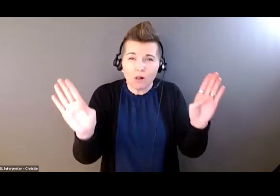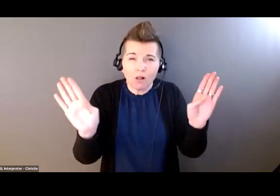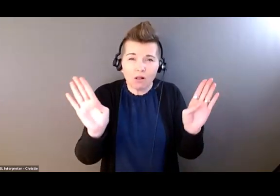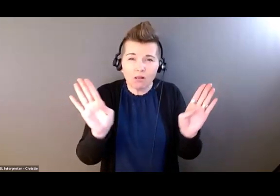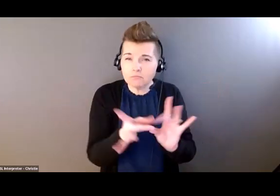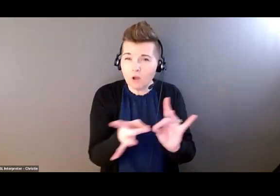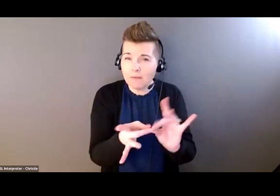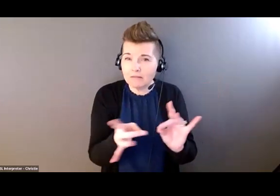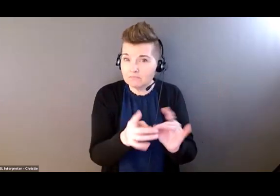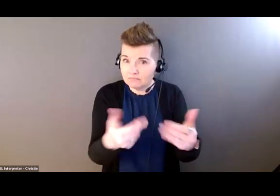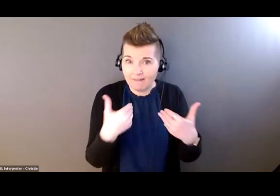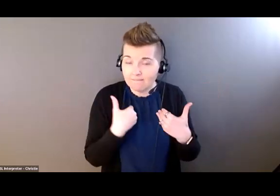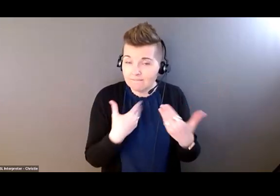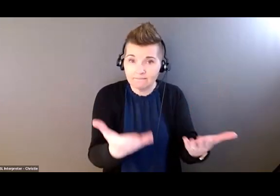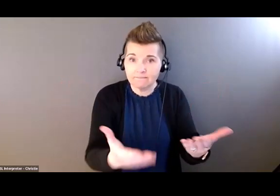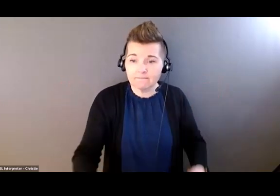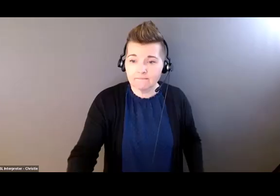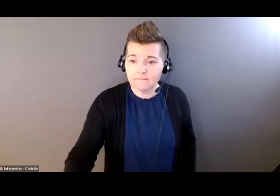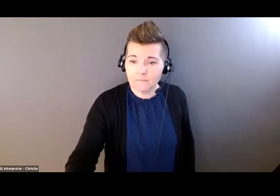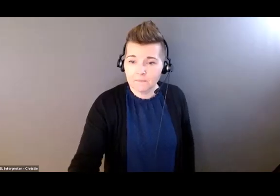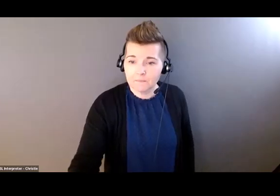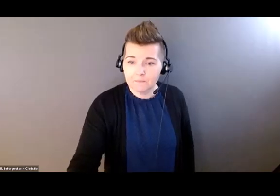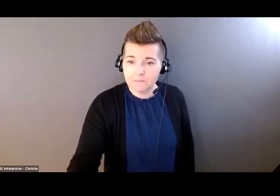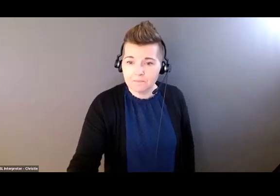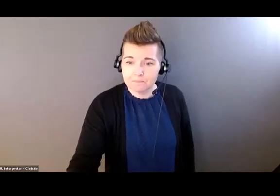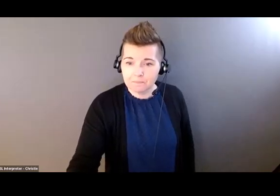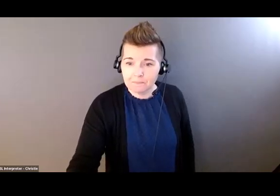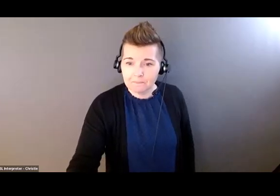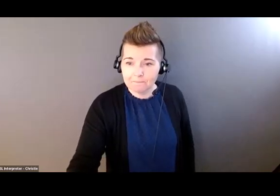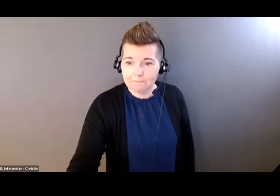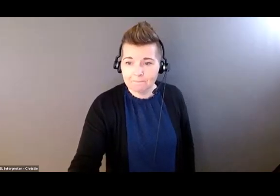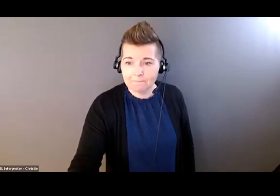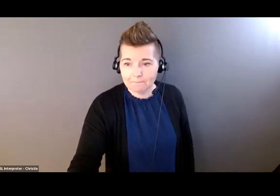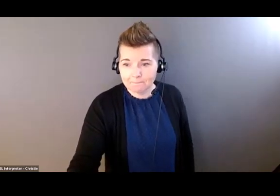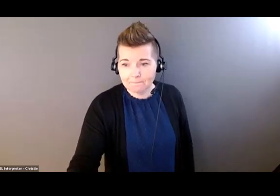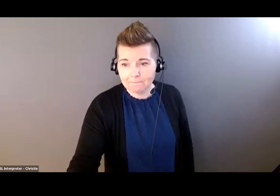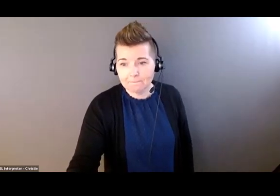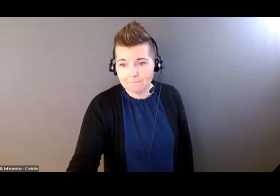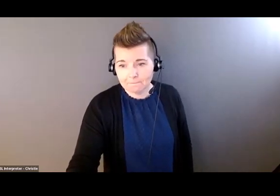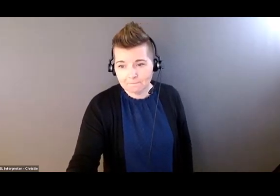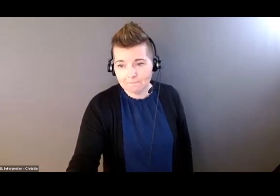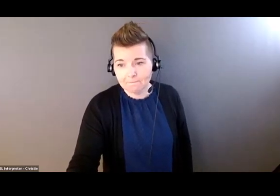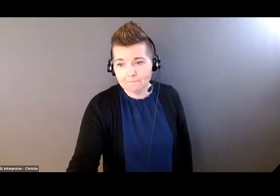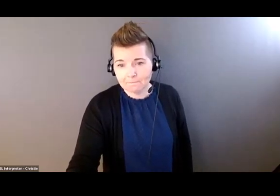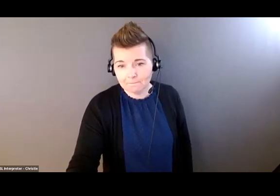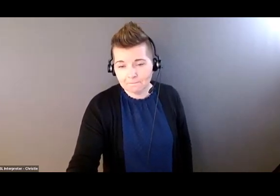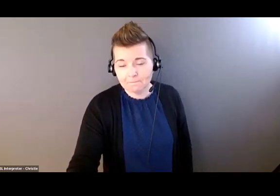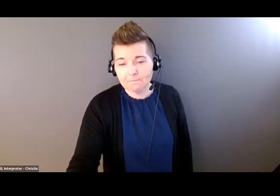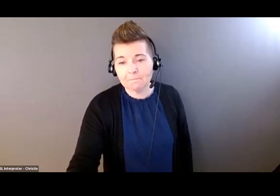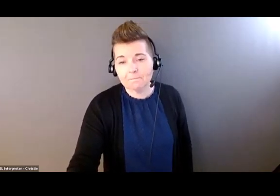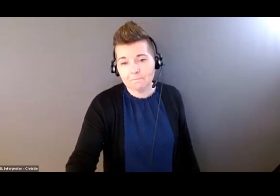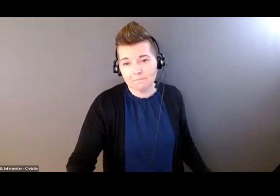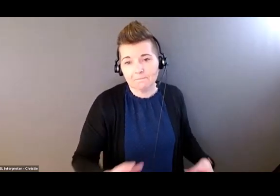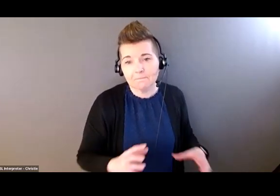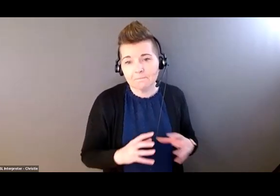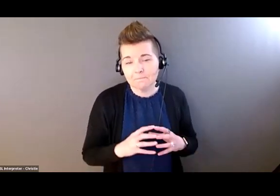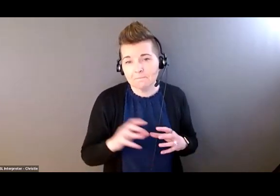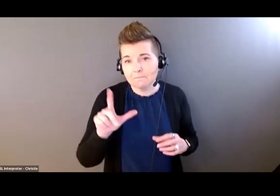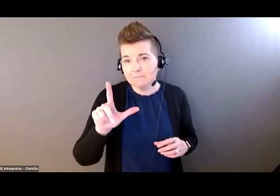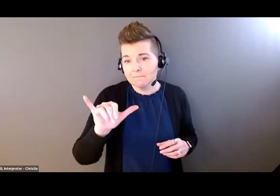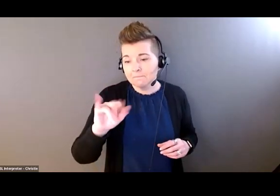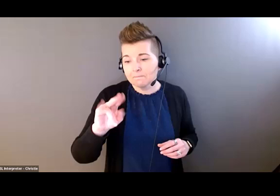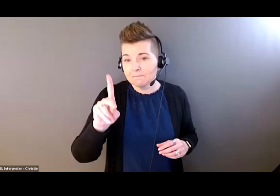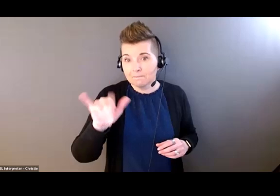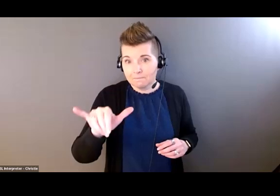groups, focus groups, surveys, work-life pulse surveys